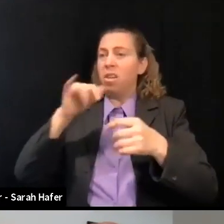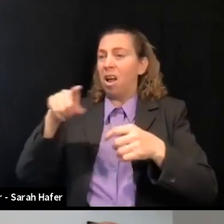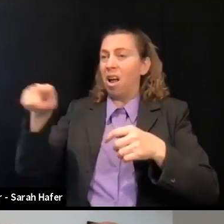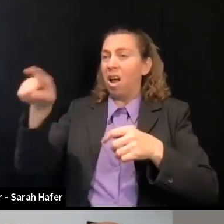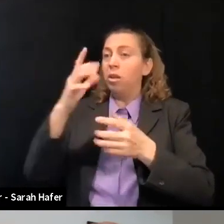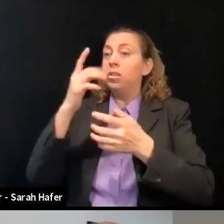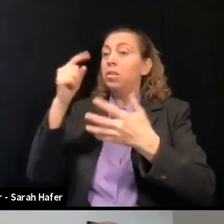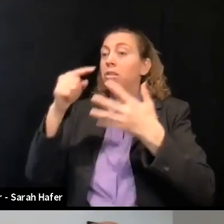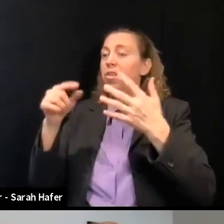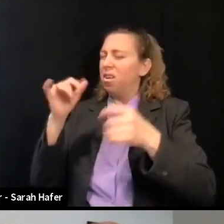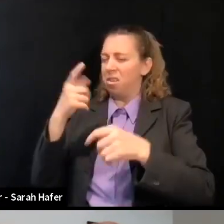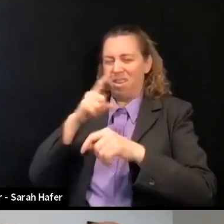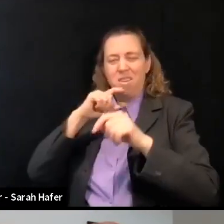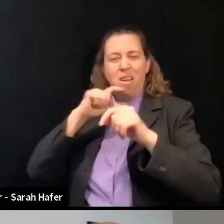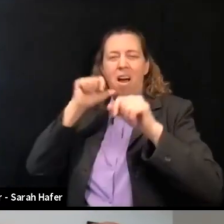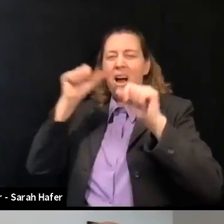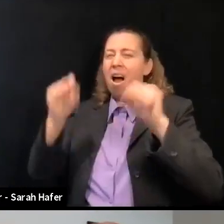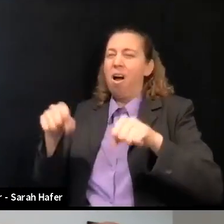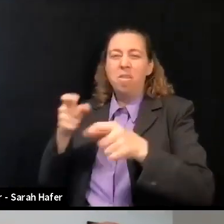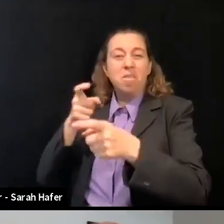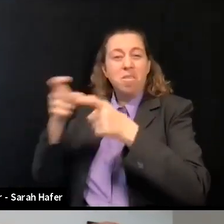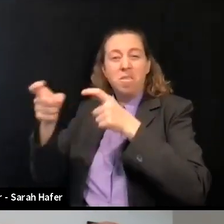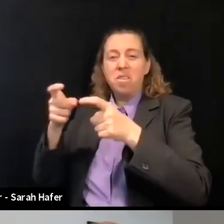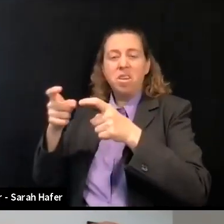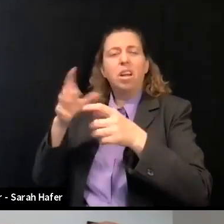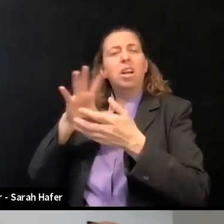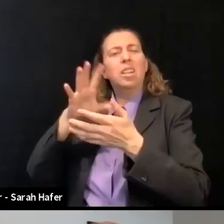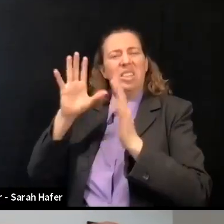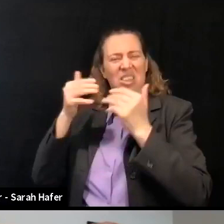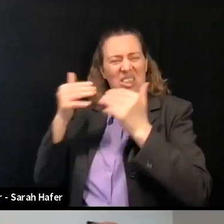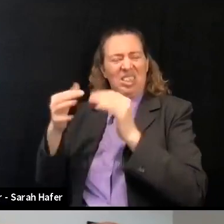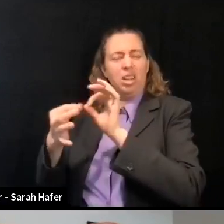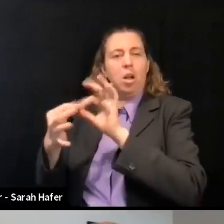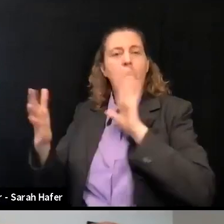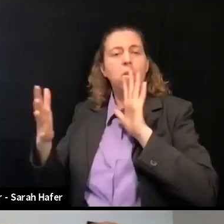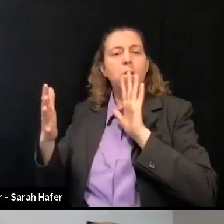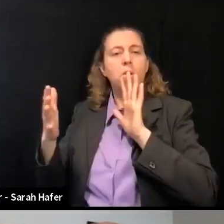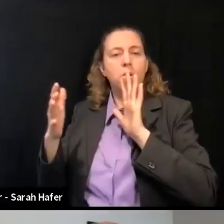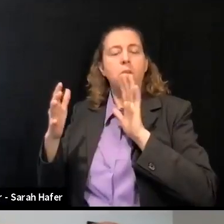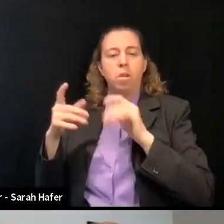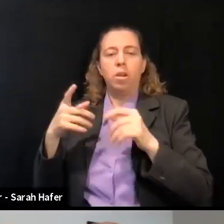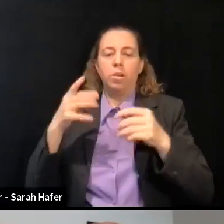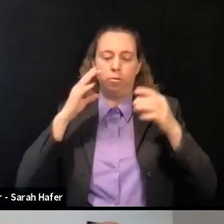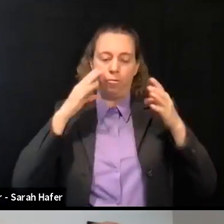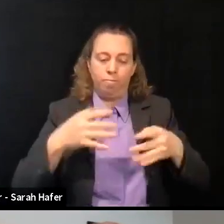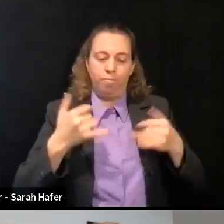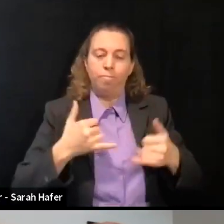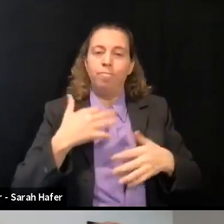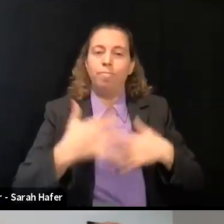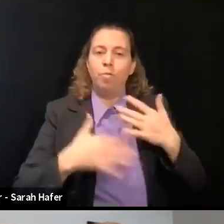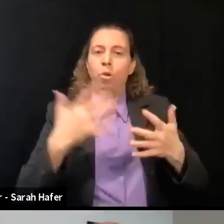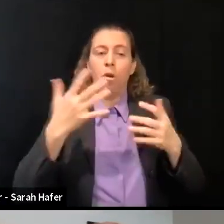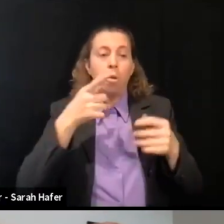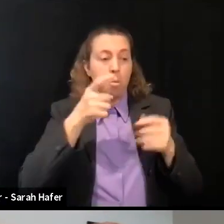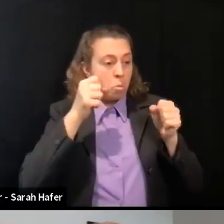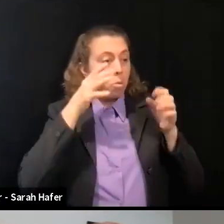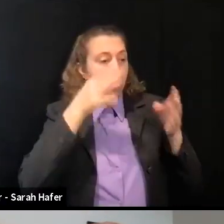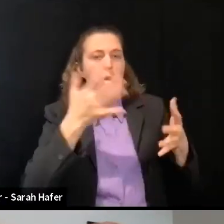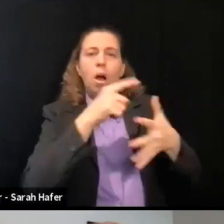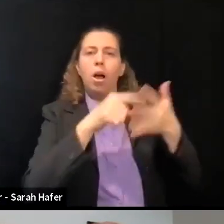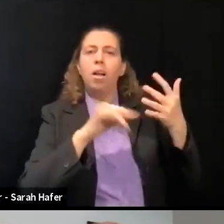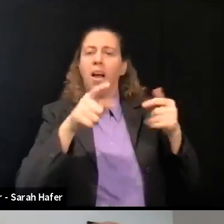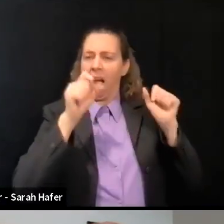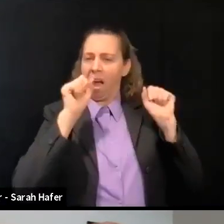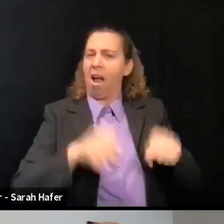of the recommendations, even when it may be really hard and painful to think about how can we actually live one moment at a